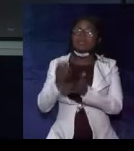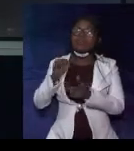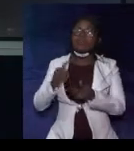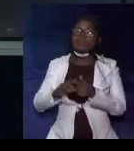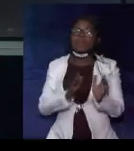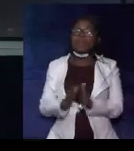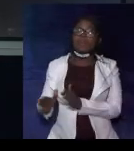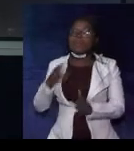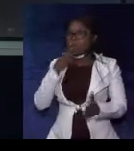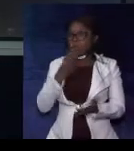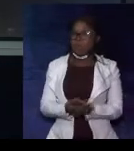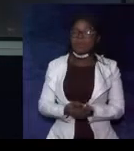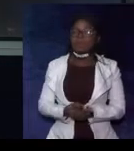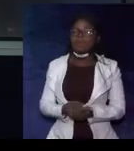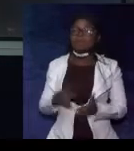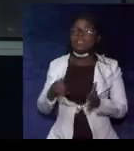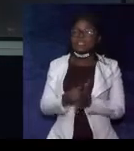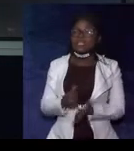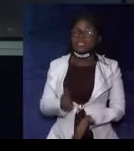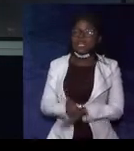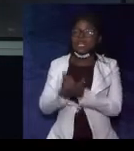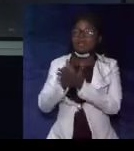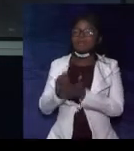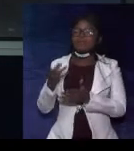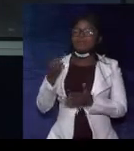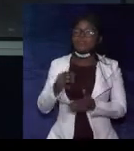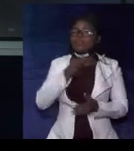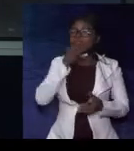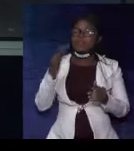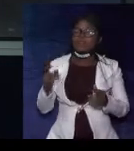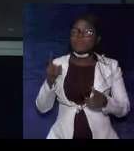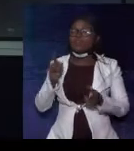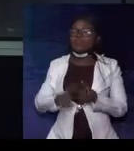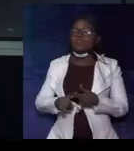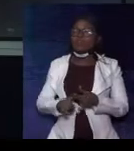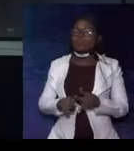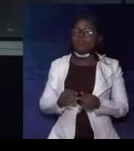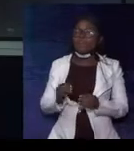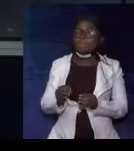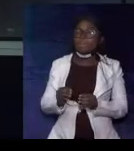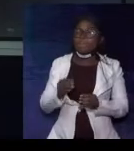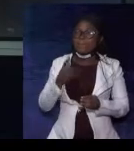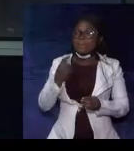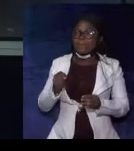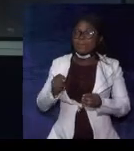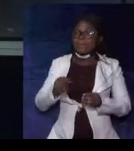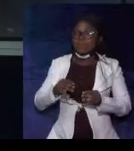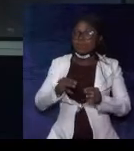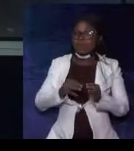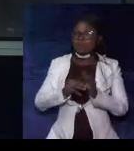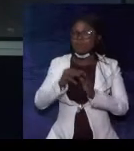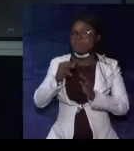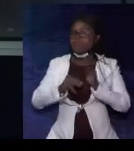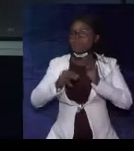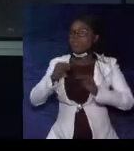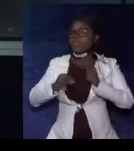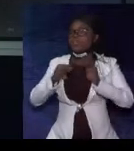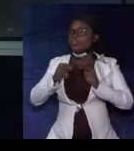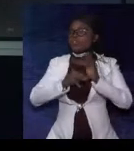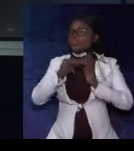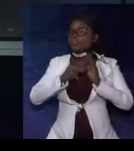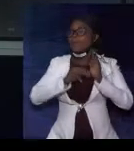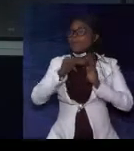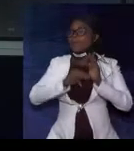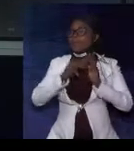plan effectively. The third one is it helps the farmer to measure his progress on the farm. It helps